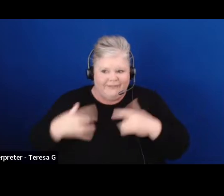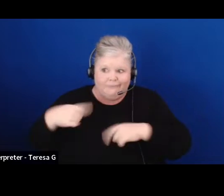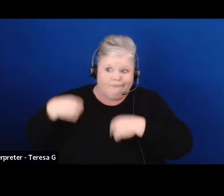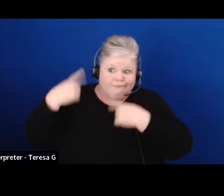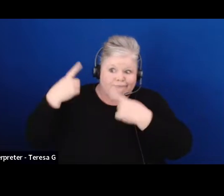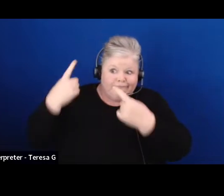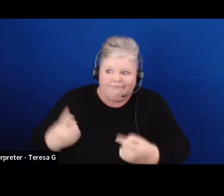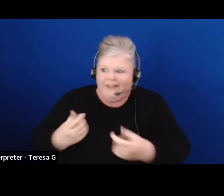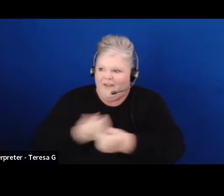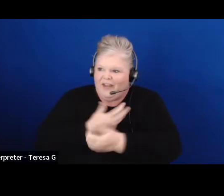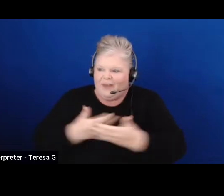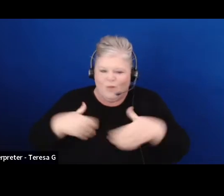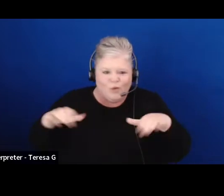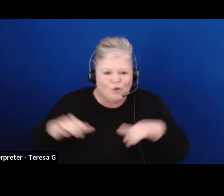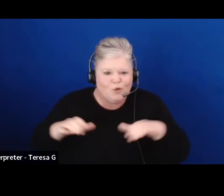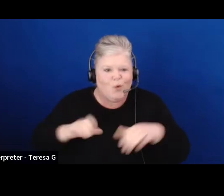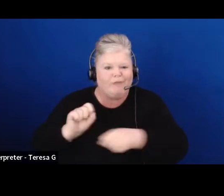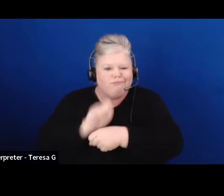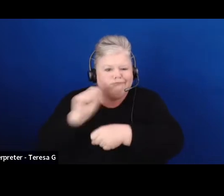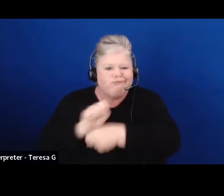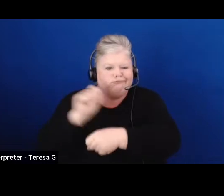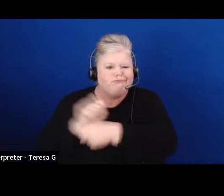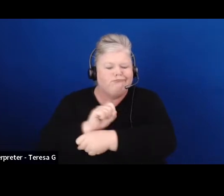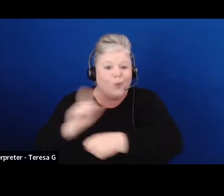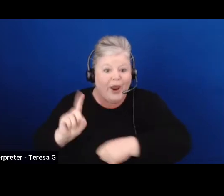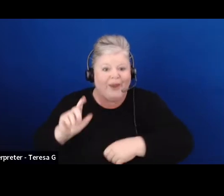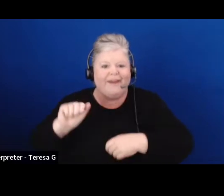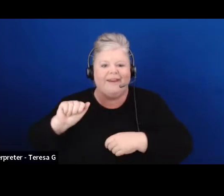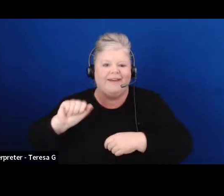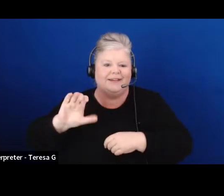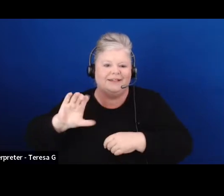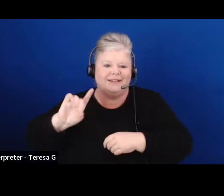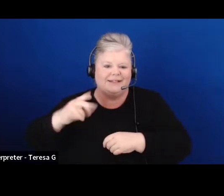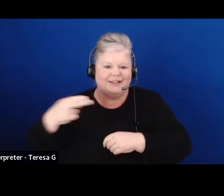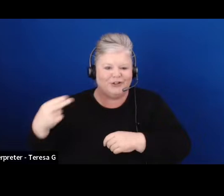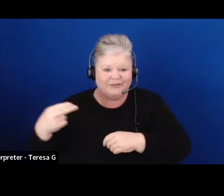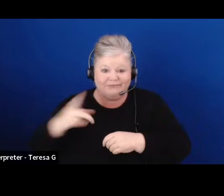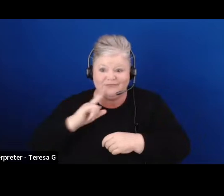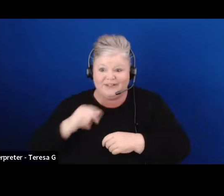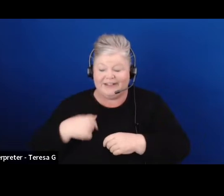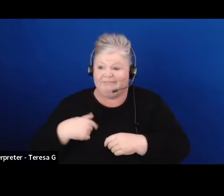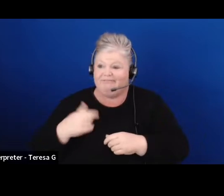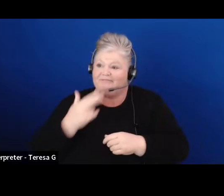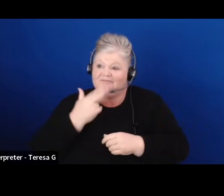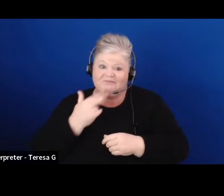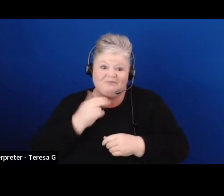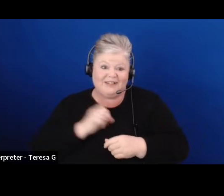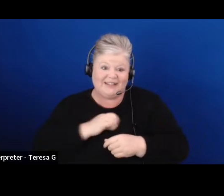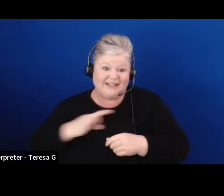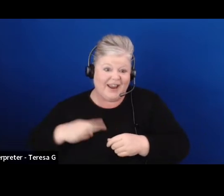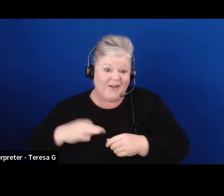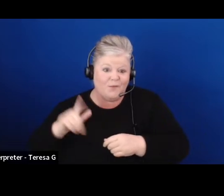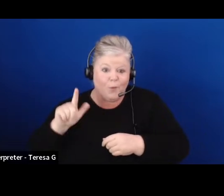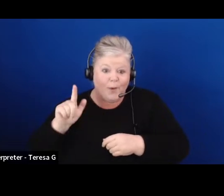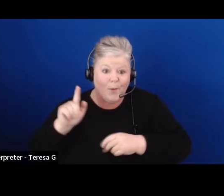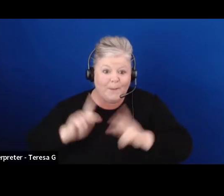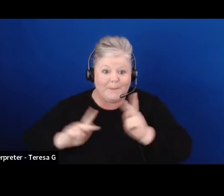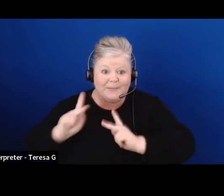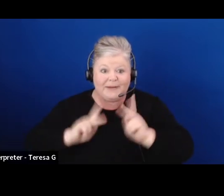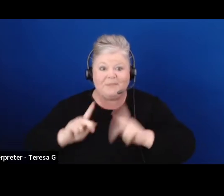doing at ACDHH with a small staff of 21, with a budget of about $5 million a